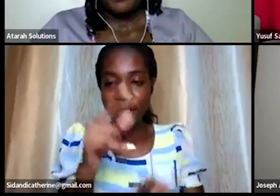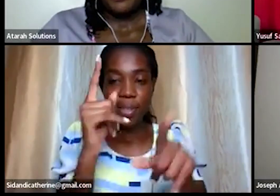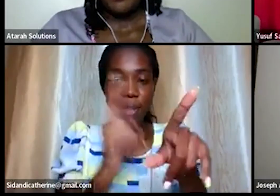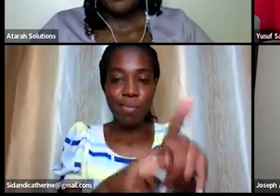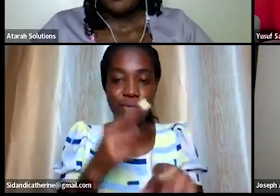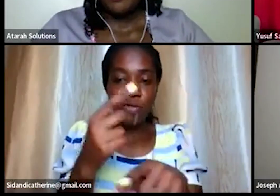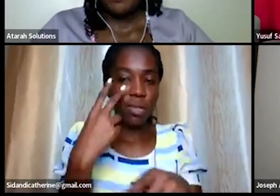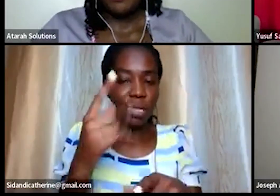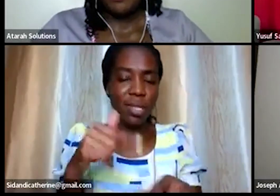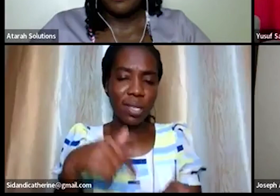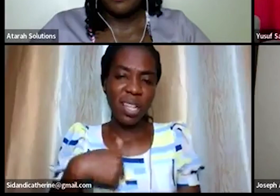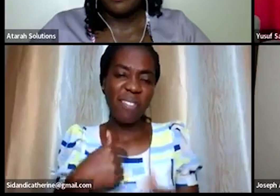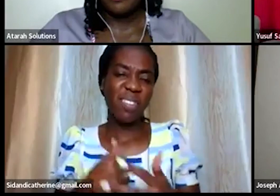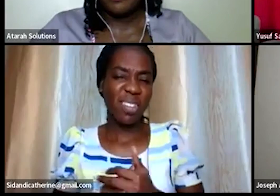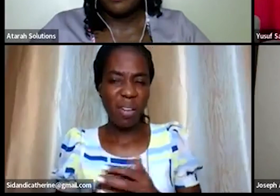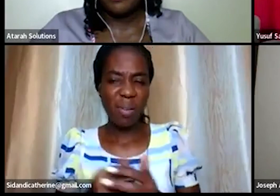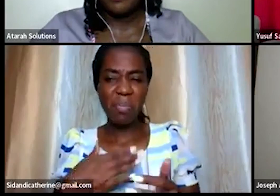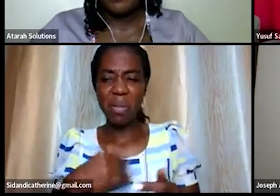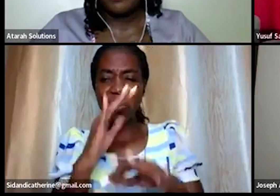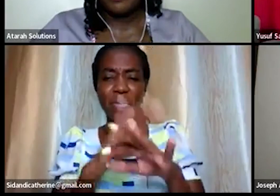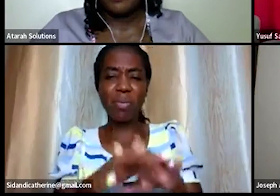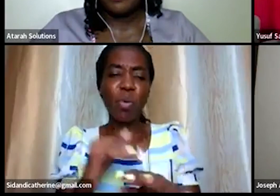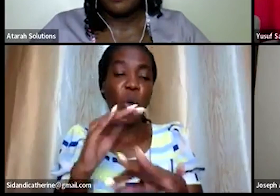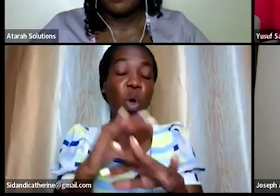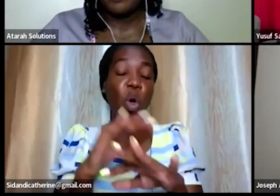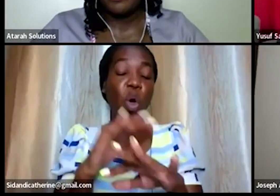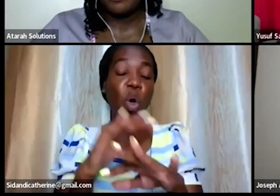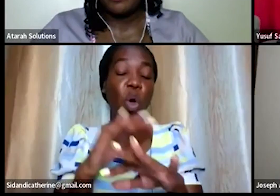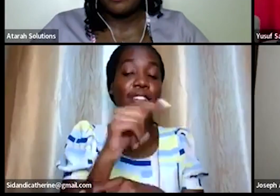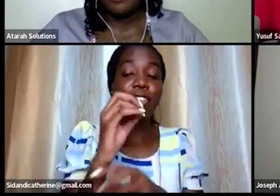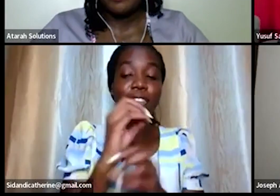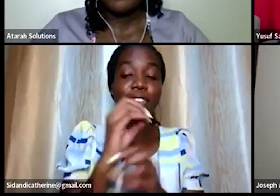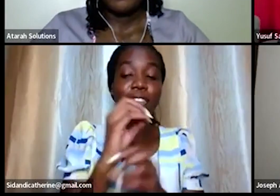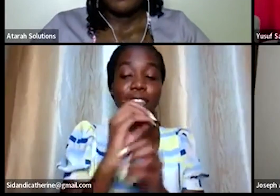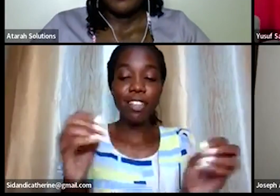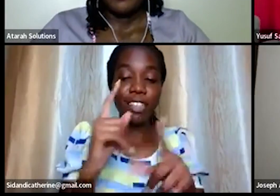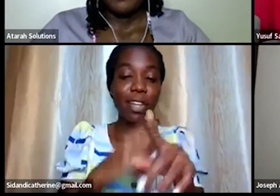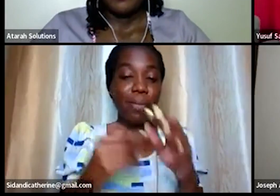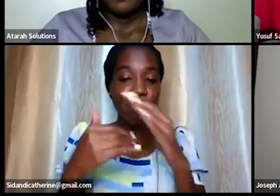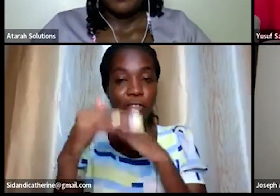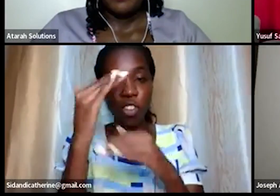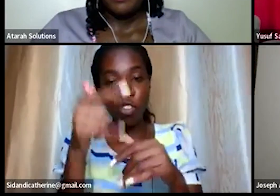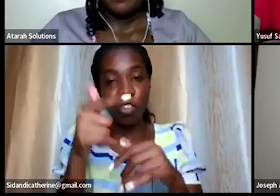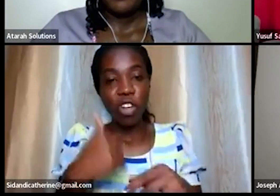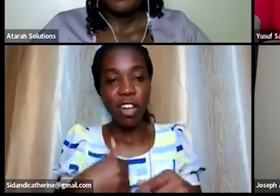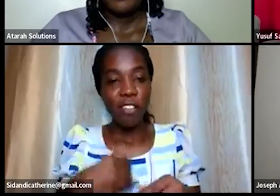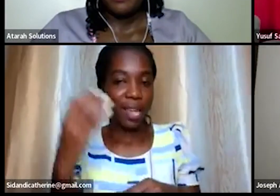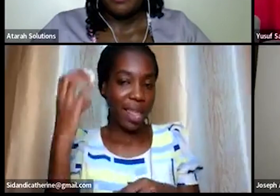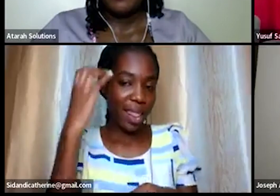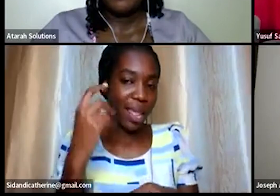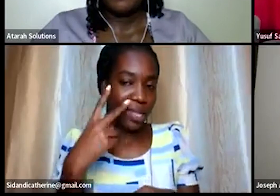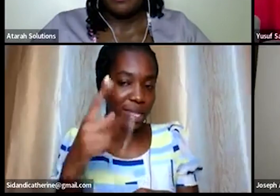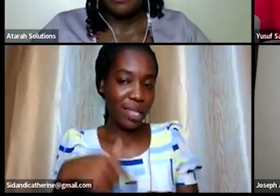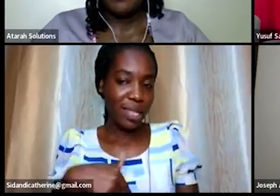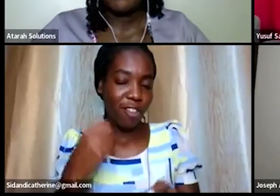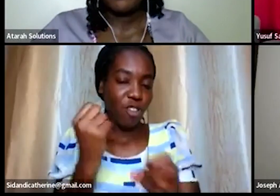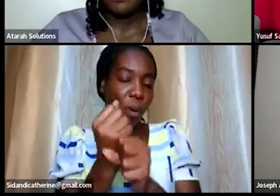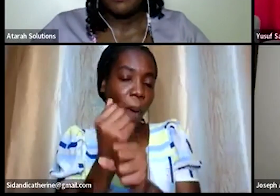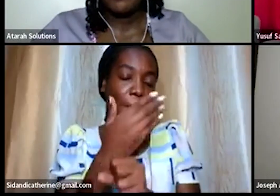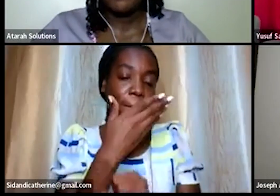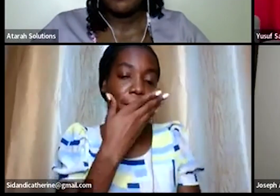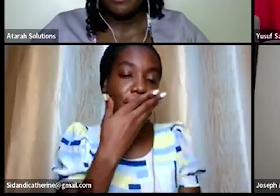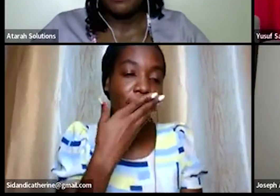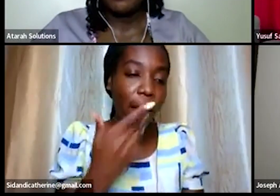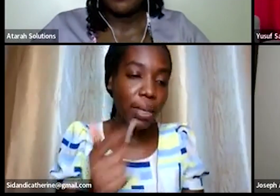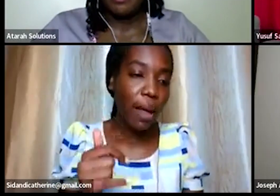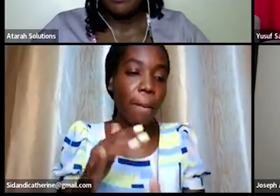you are not good at, while you have a professional or you have a career that you see myself doing better, or your